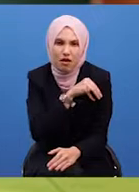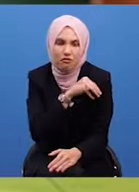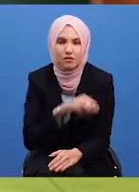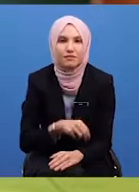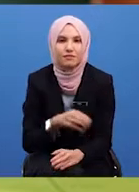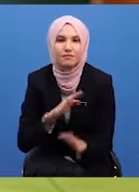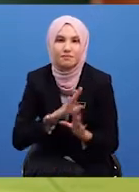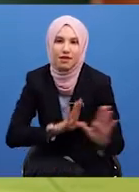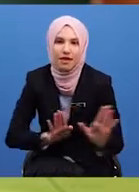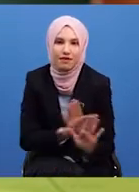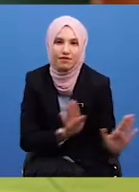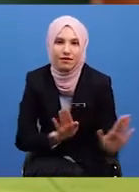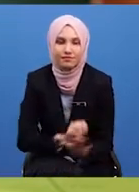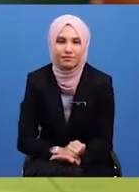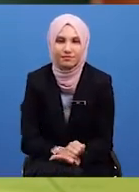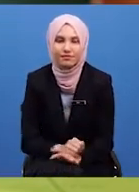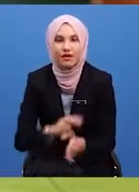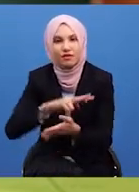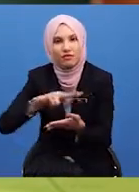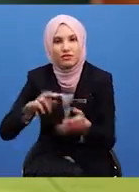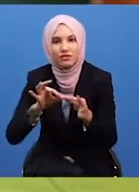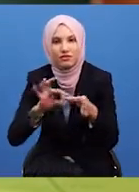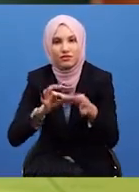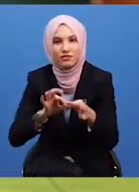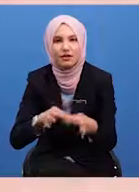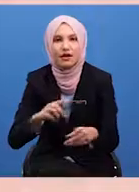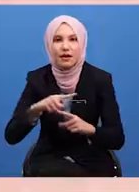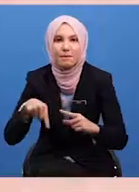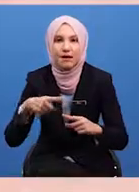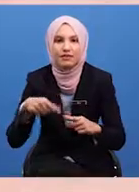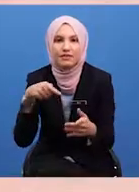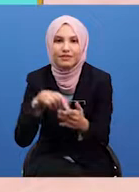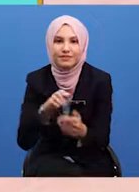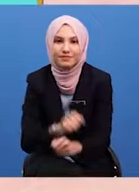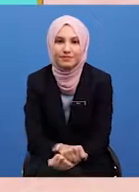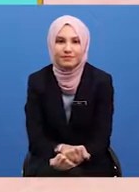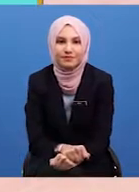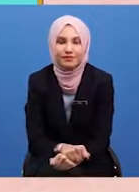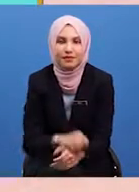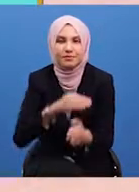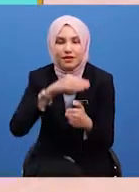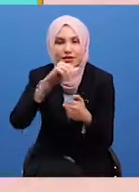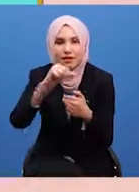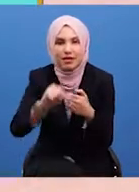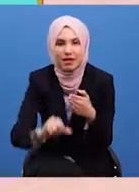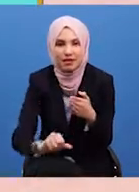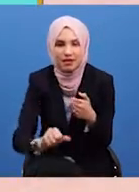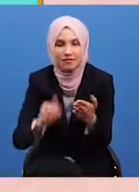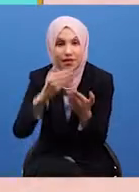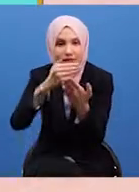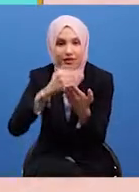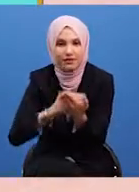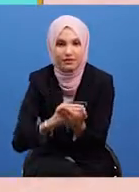behavior. We are going to read a story about this. By the end of this lesson, you